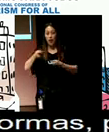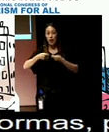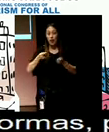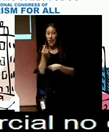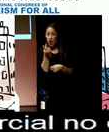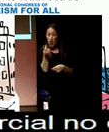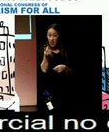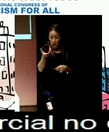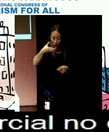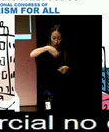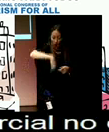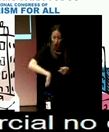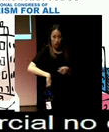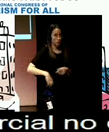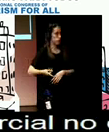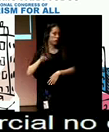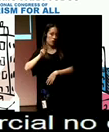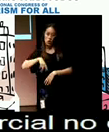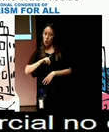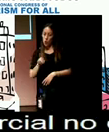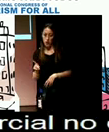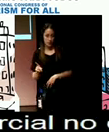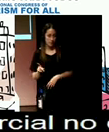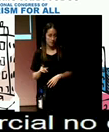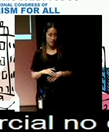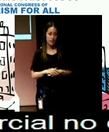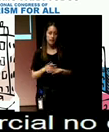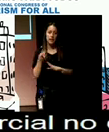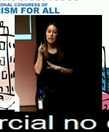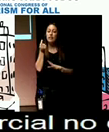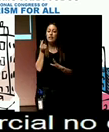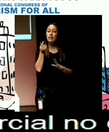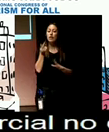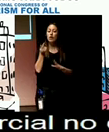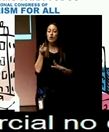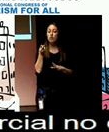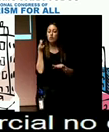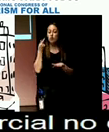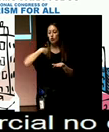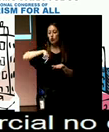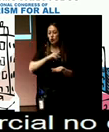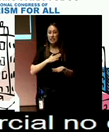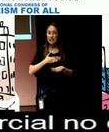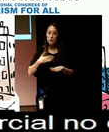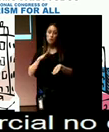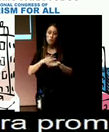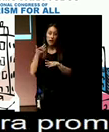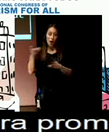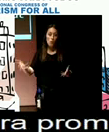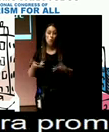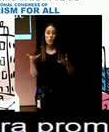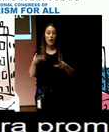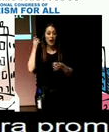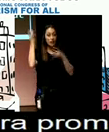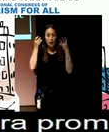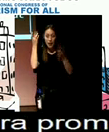to sustain an affordable activity online, but as well as maintain feasible,